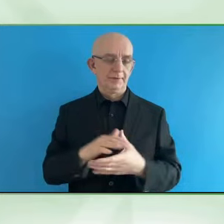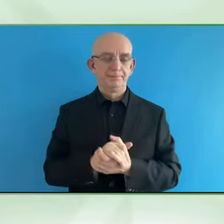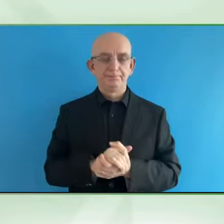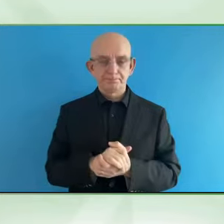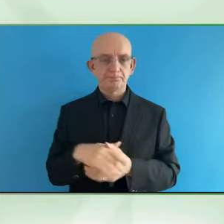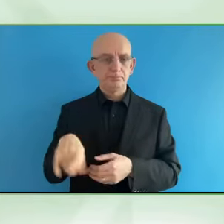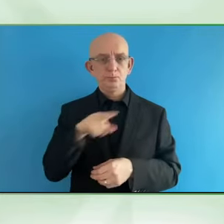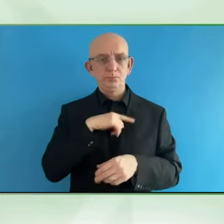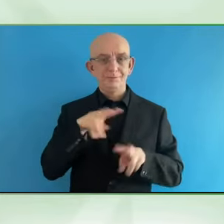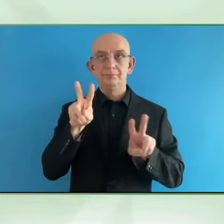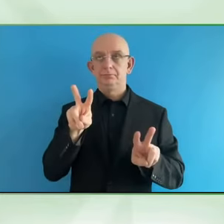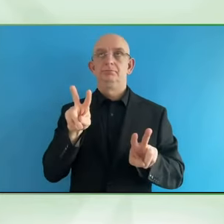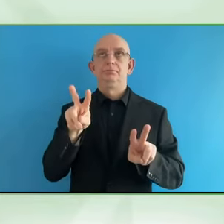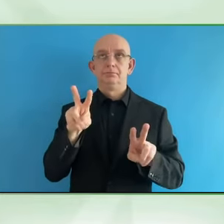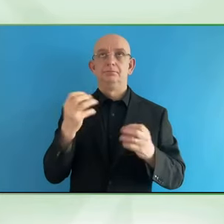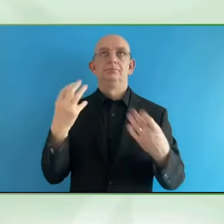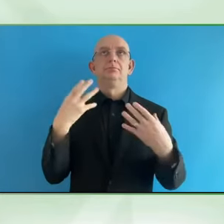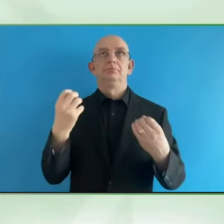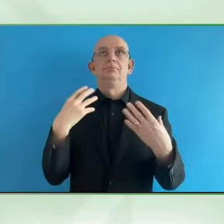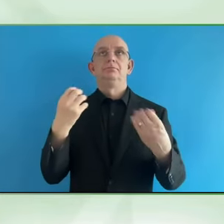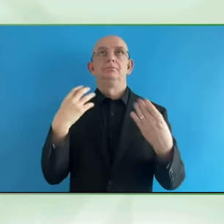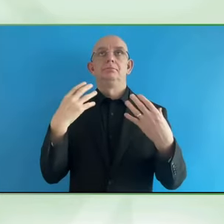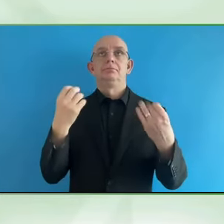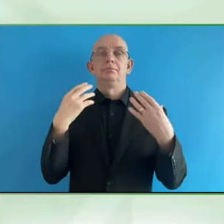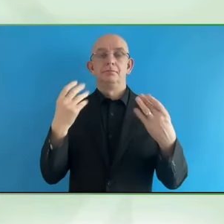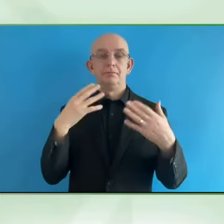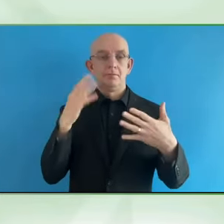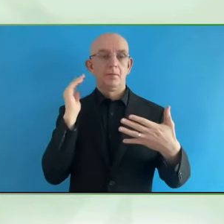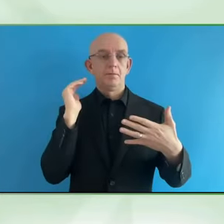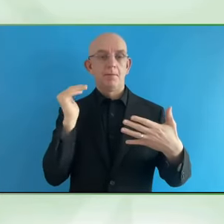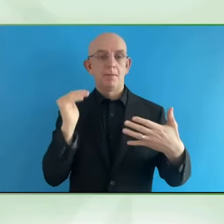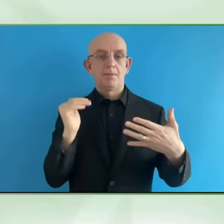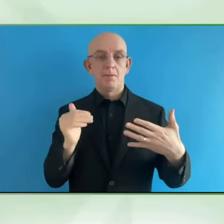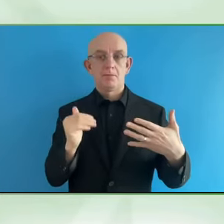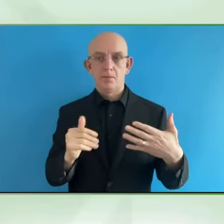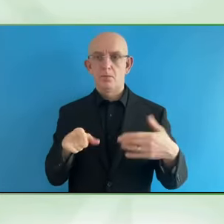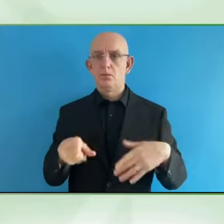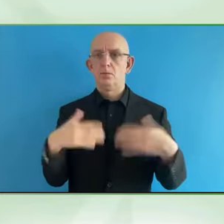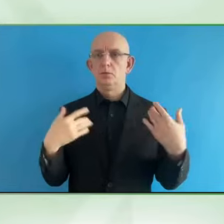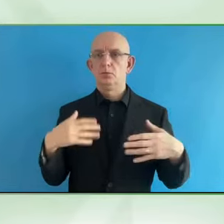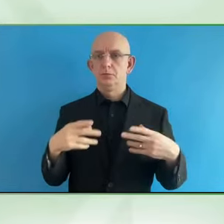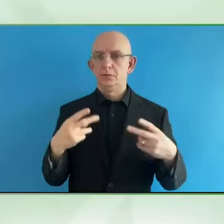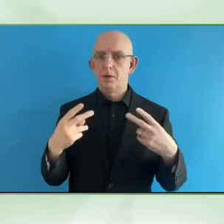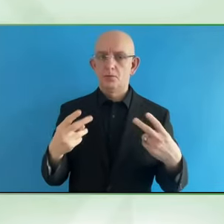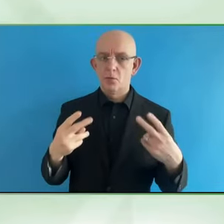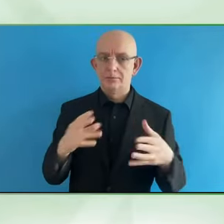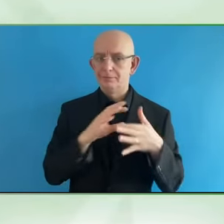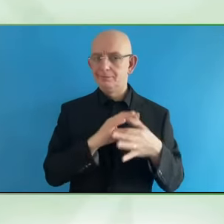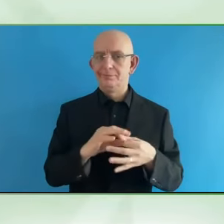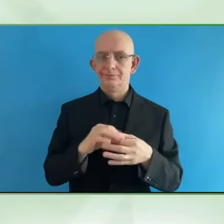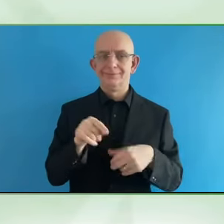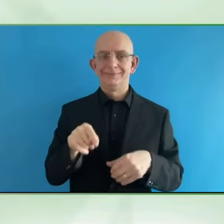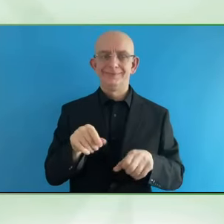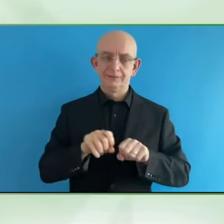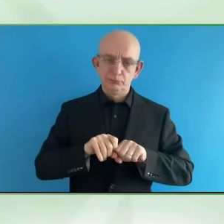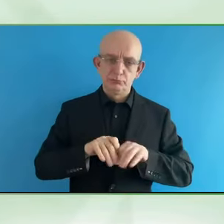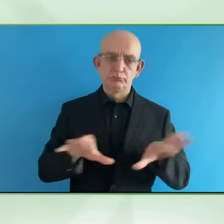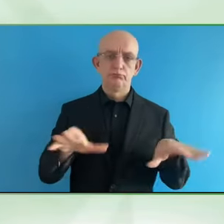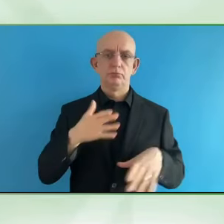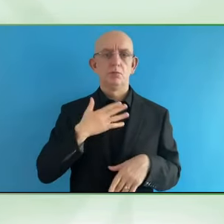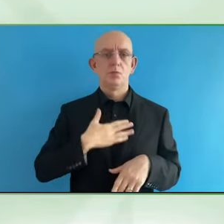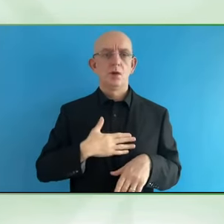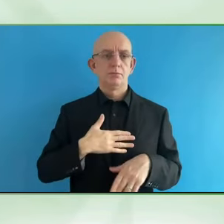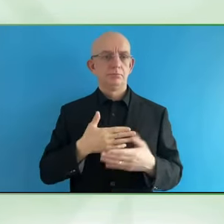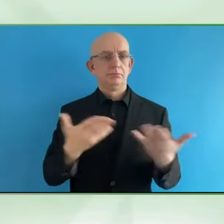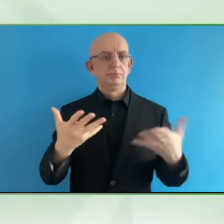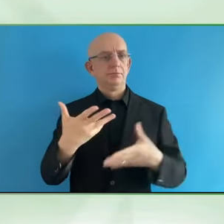inclusive education in European countries. Thank you so much. And thank you as well, Margarita. So now we